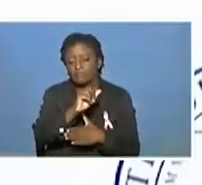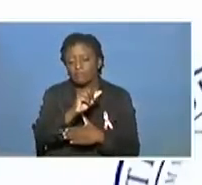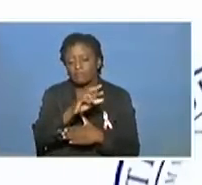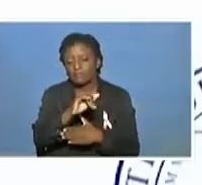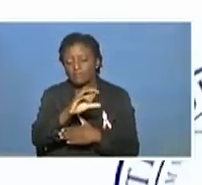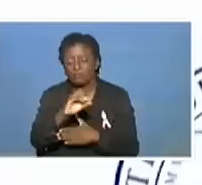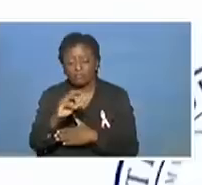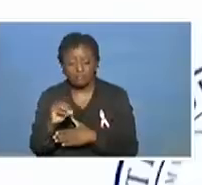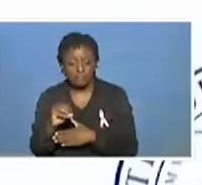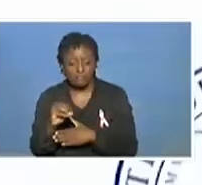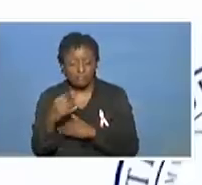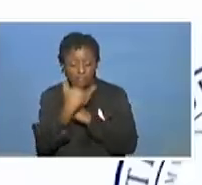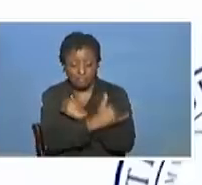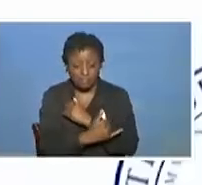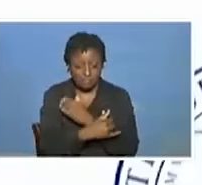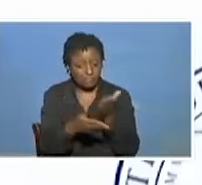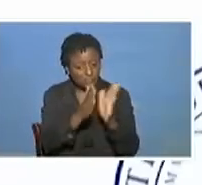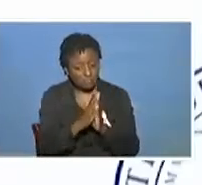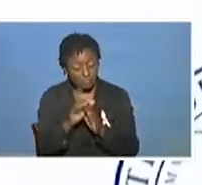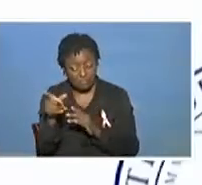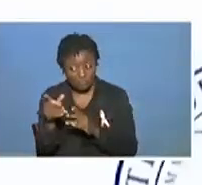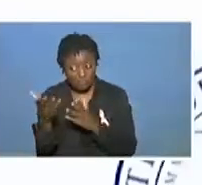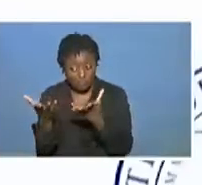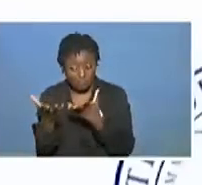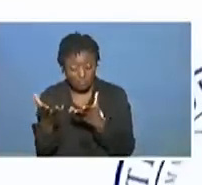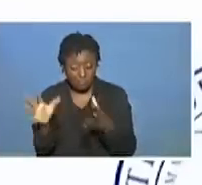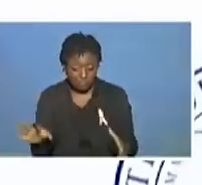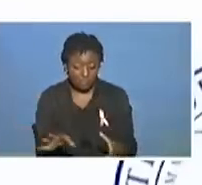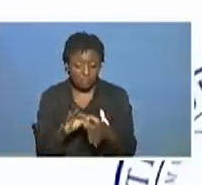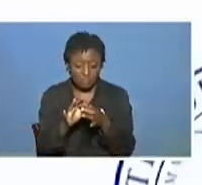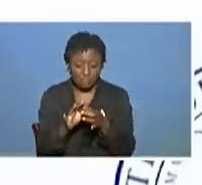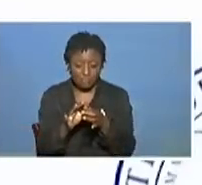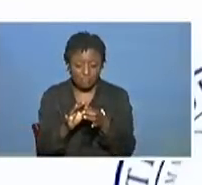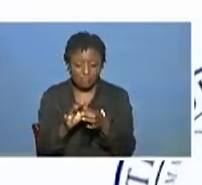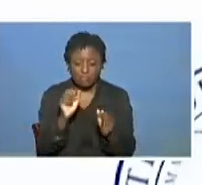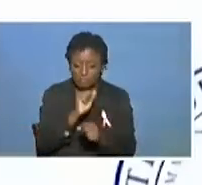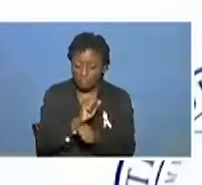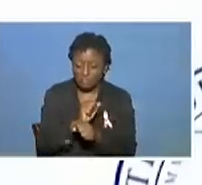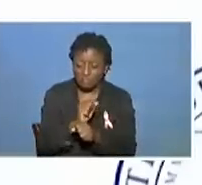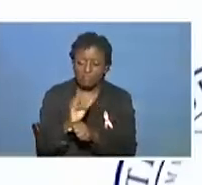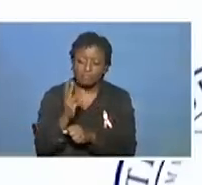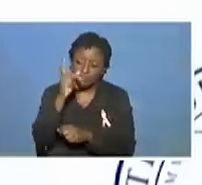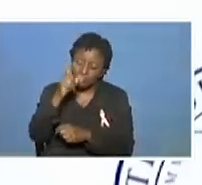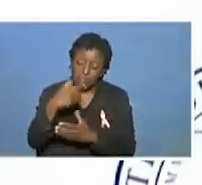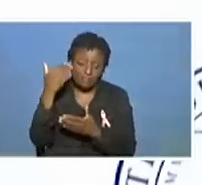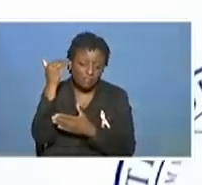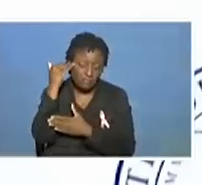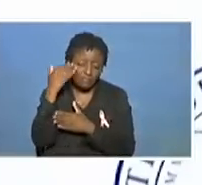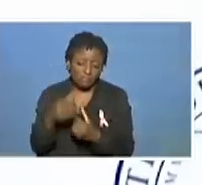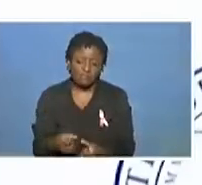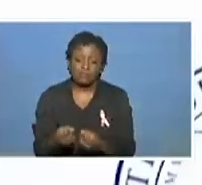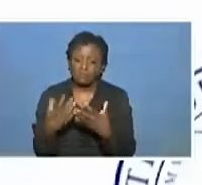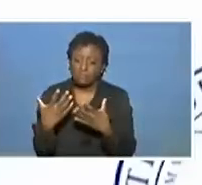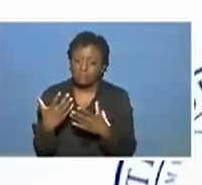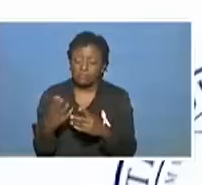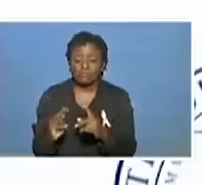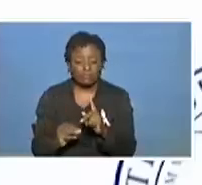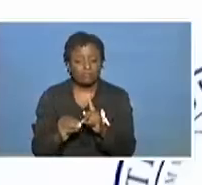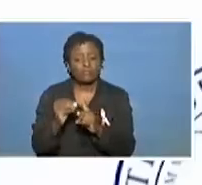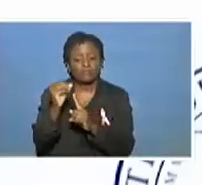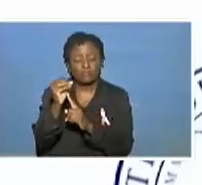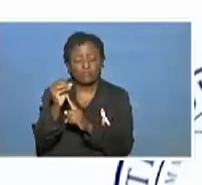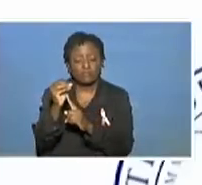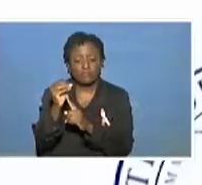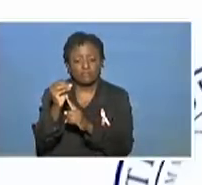they willing to join such an operation? We have to know what the extent of the mission is. The